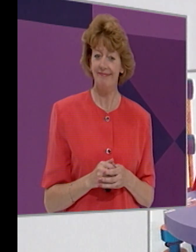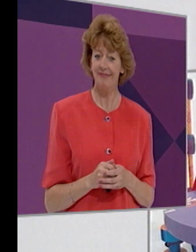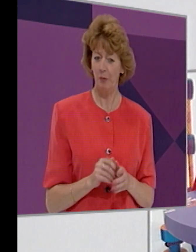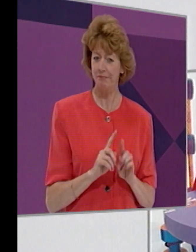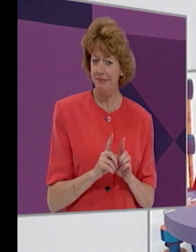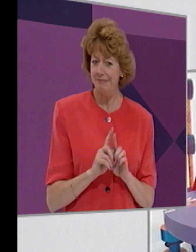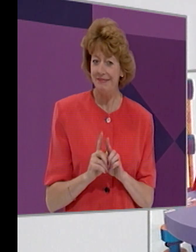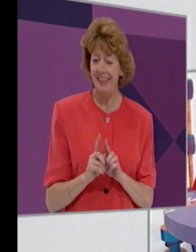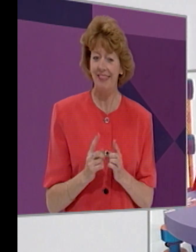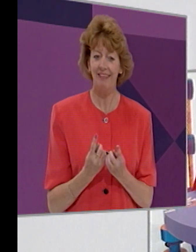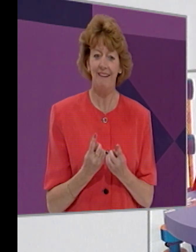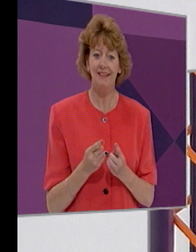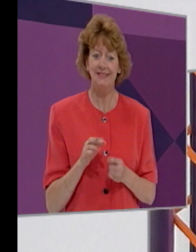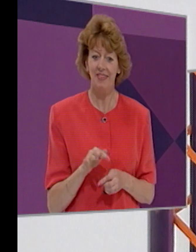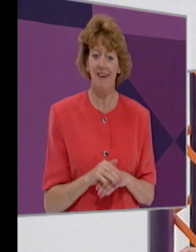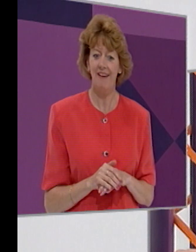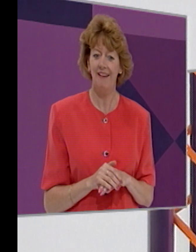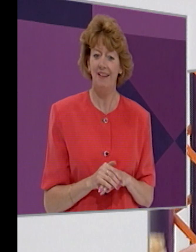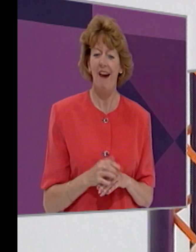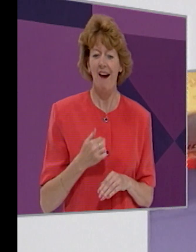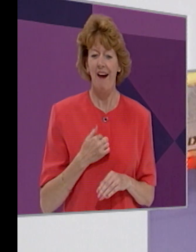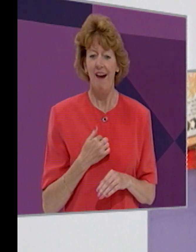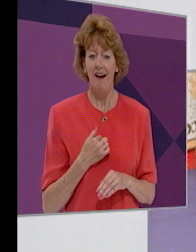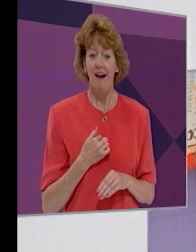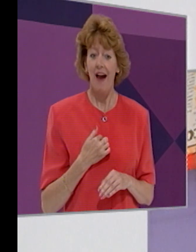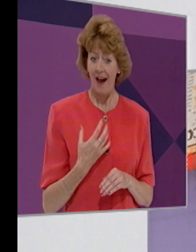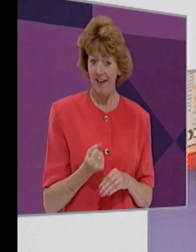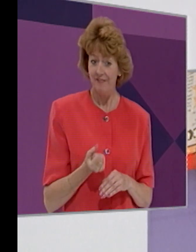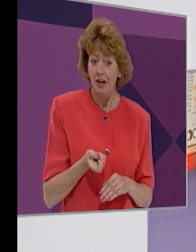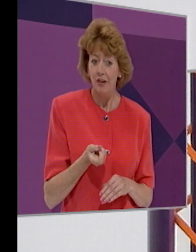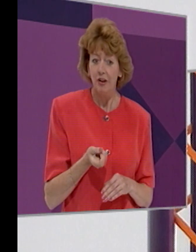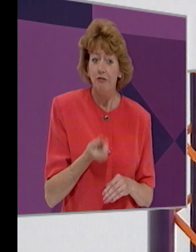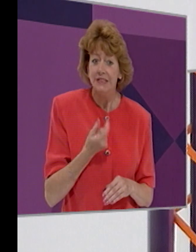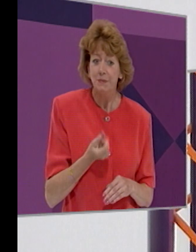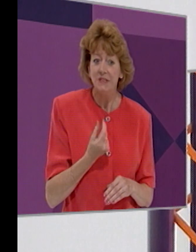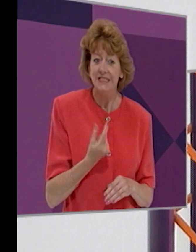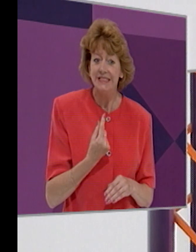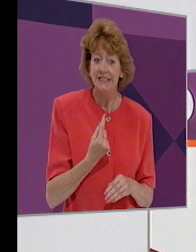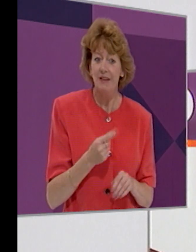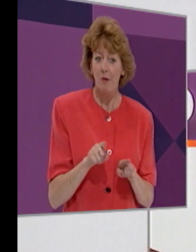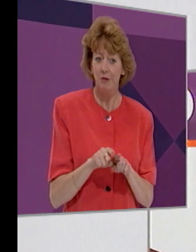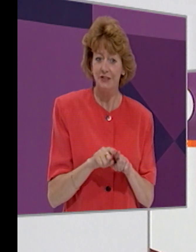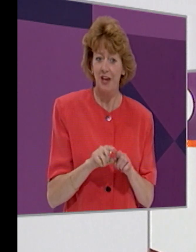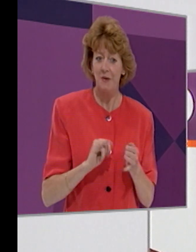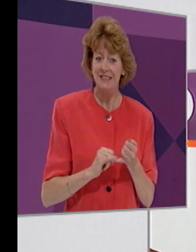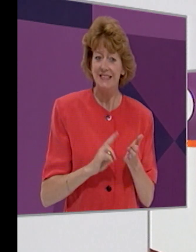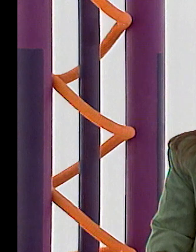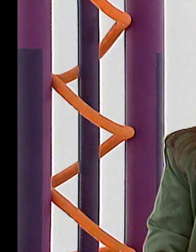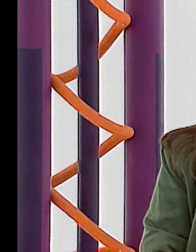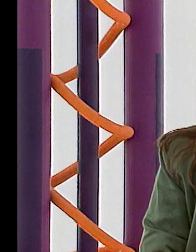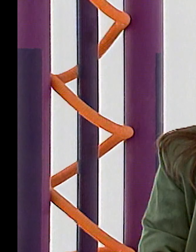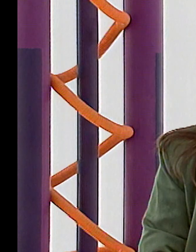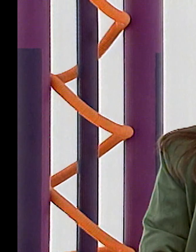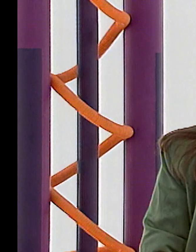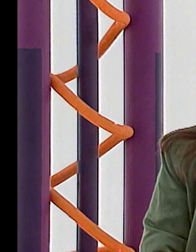Seaweed, again, makes absolutely delicious. I don't like stuff like No, no, no, no. I like crisps, peanuts, crunches. How about kelp crunches?